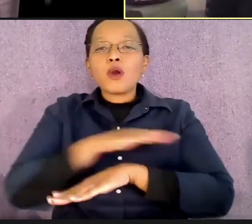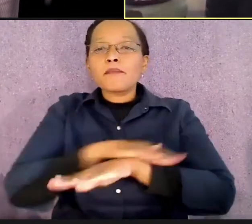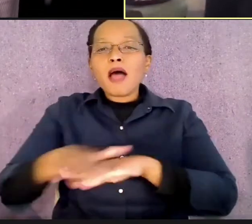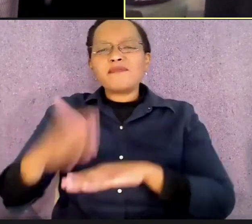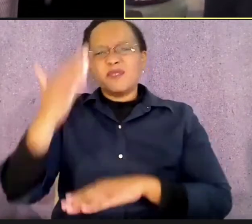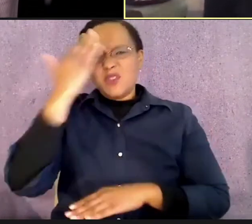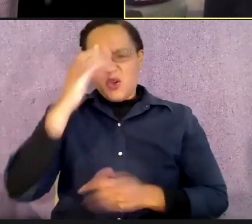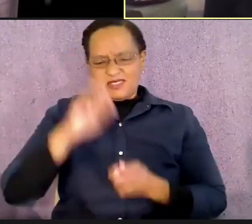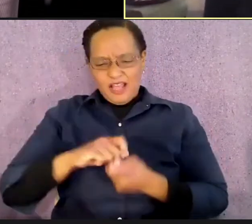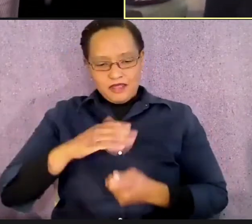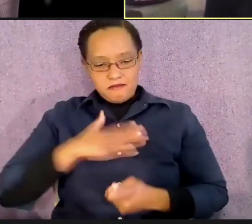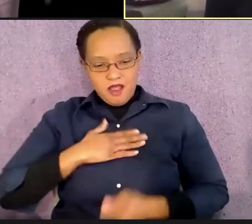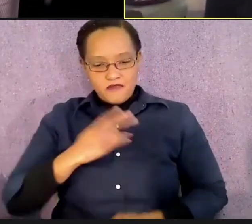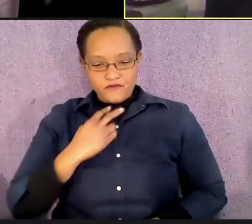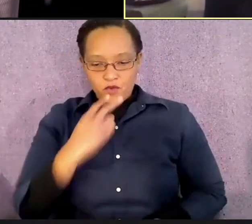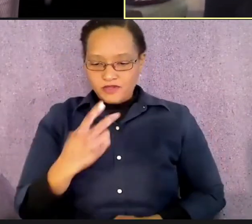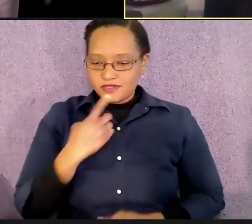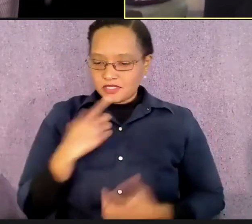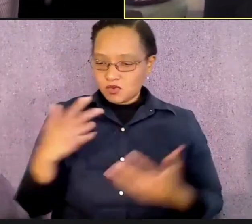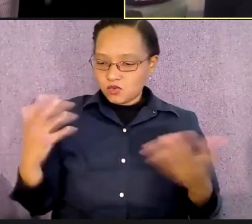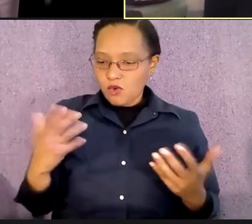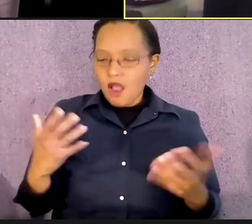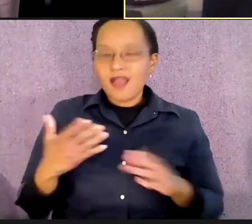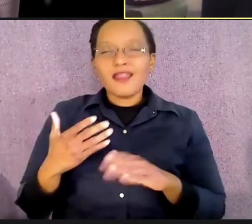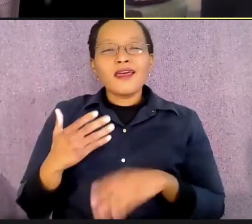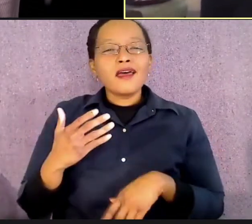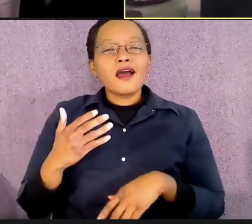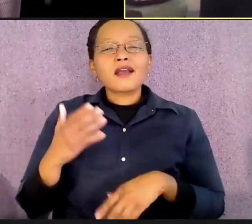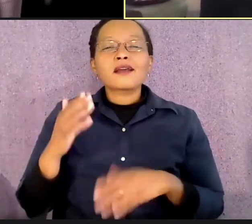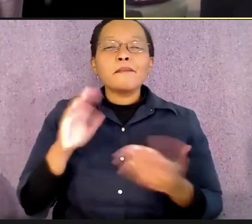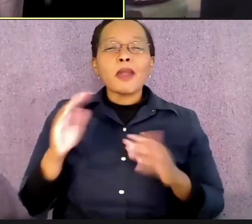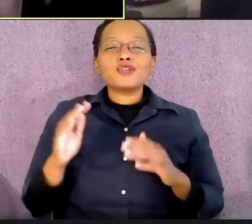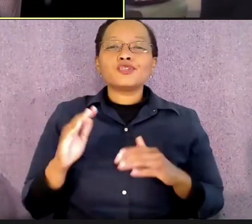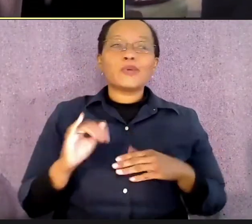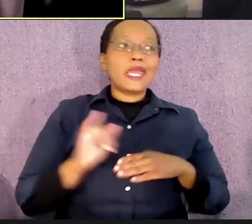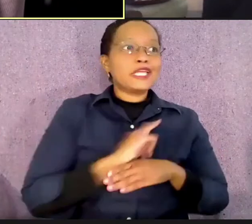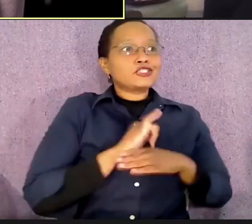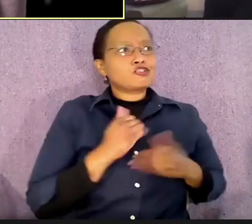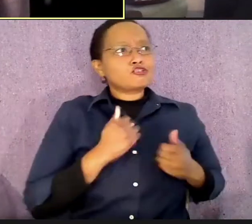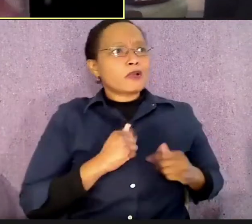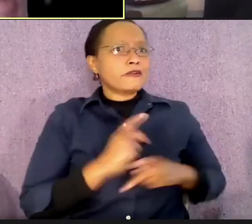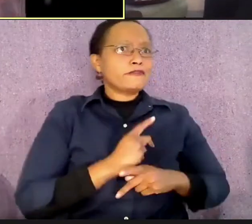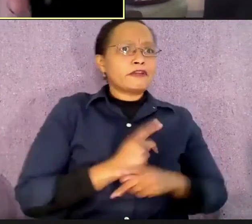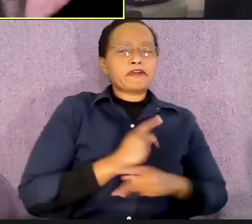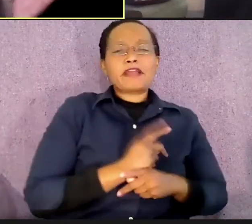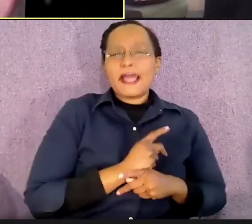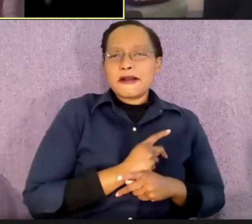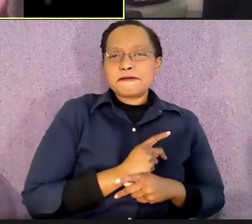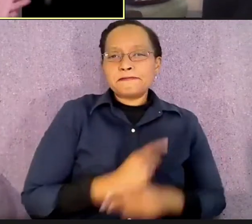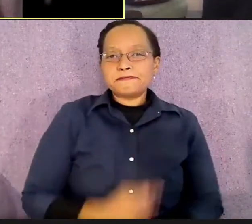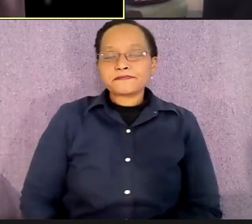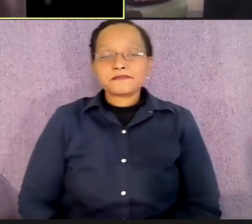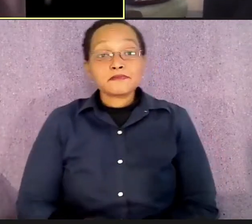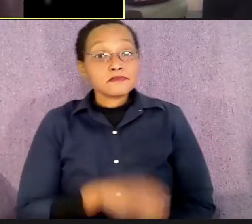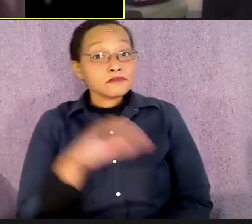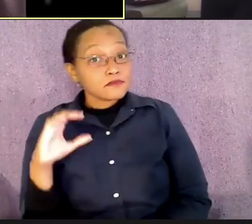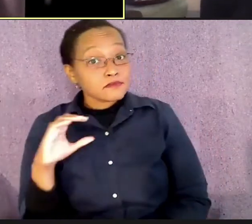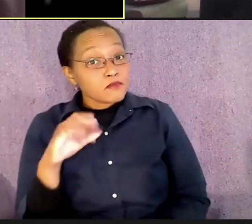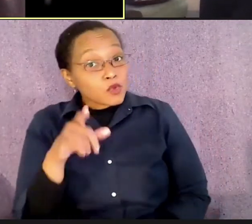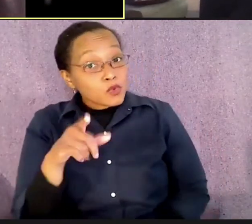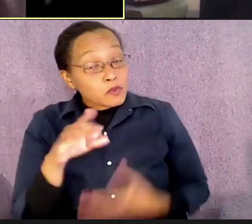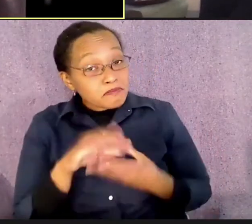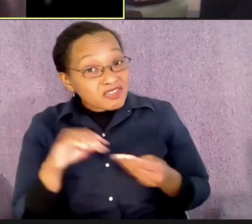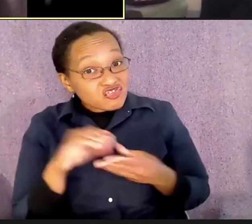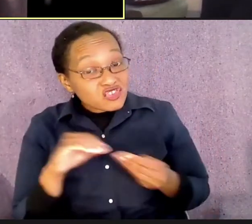way that you wouldn't know if you started there as some sort of like junior intern. And you just mentioned, like you said, hate on the platforms, and I also want to